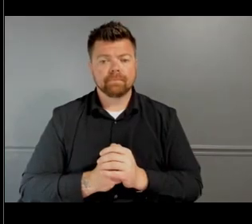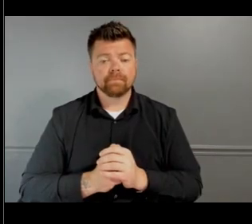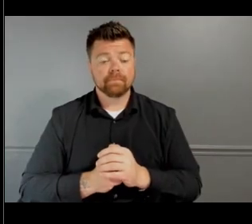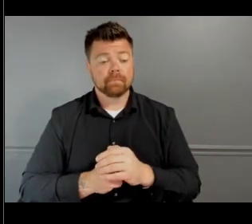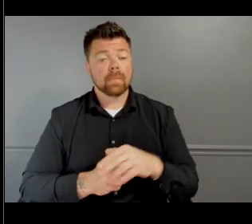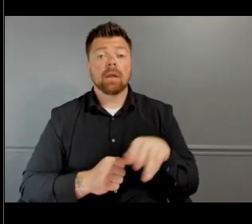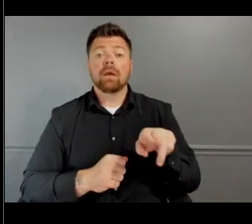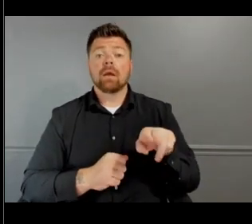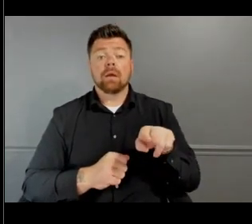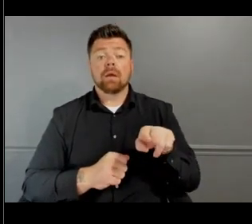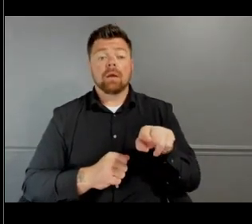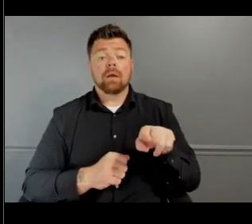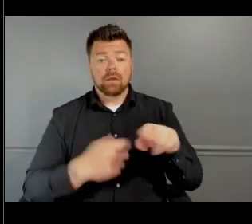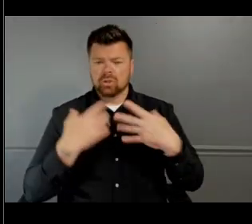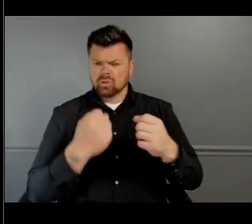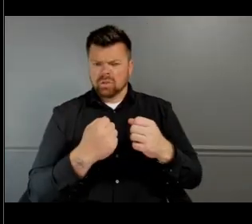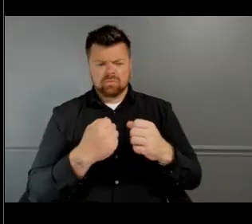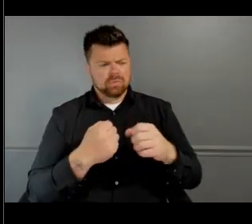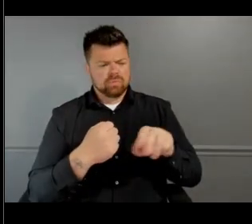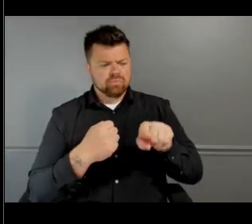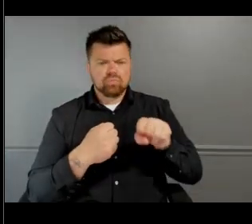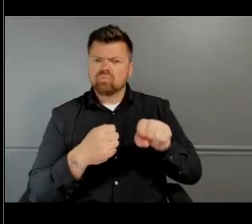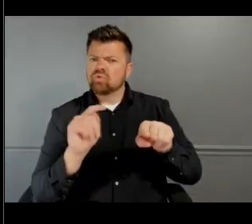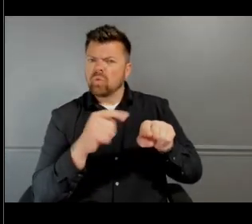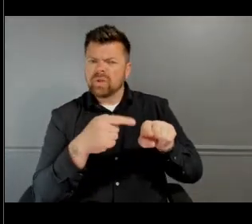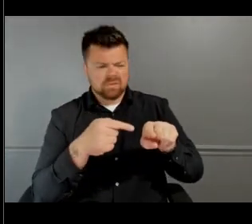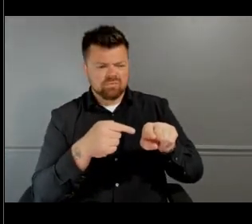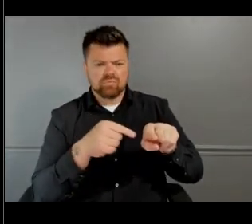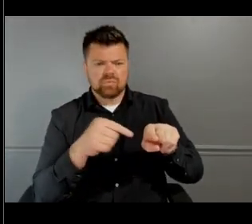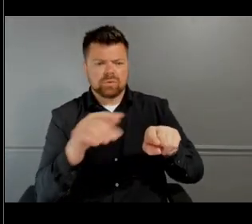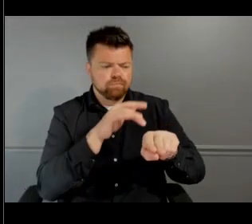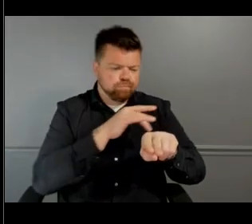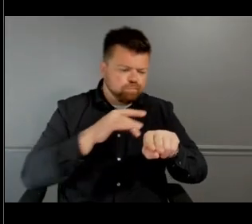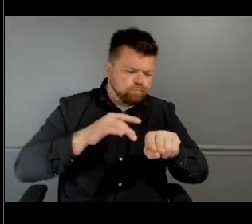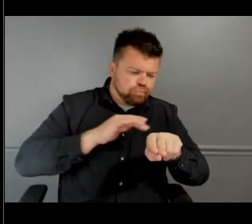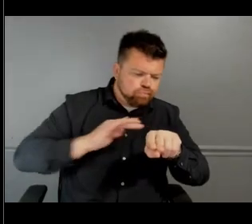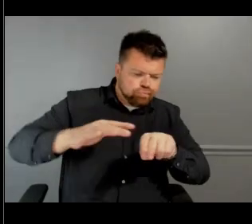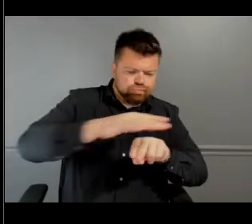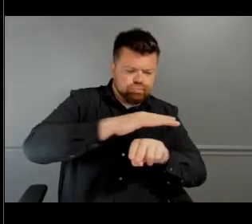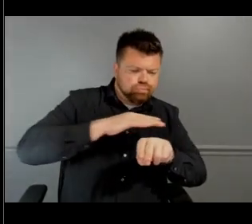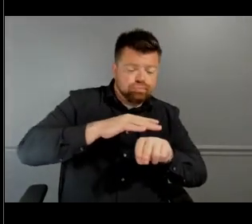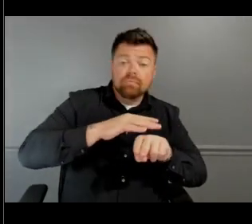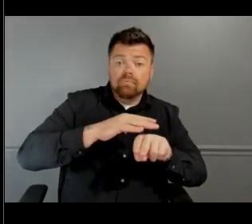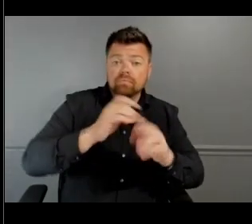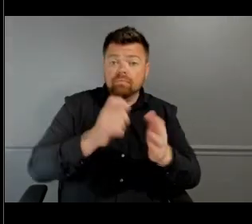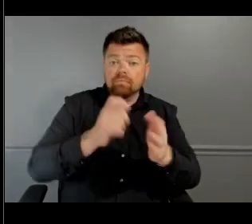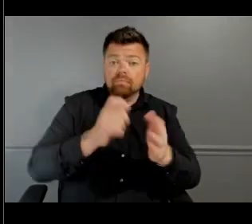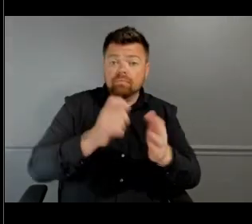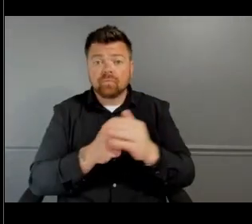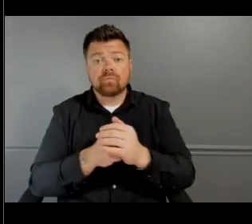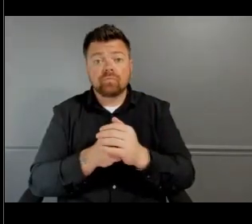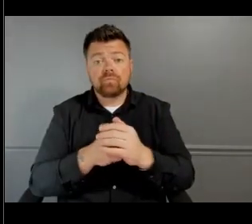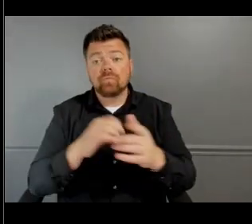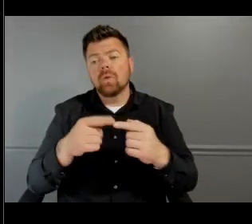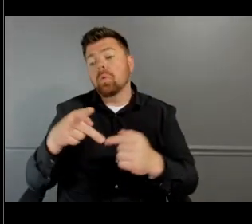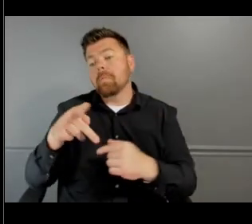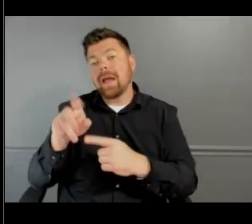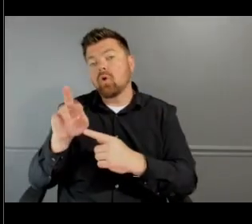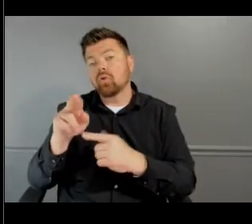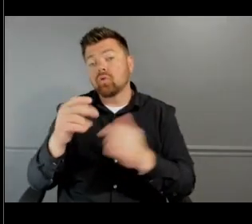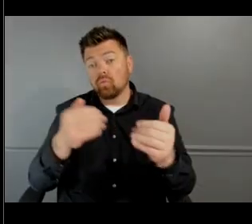Reinforcing around toilets in powder rooms is required when the powder room is the